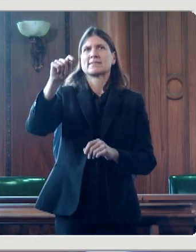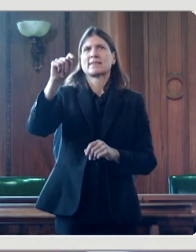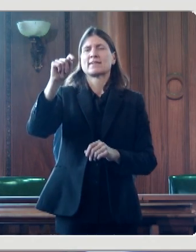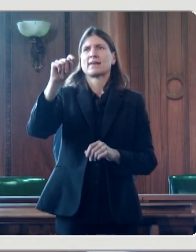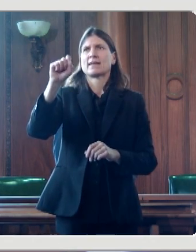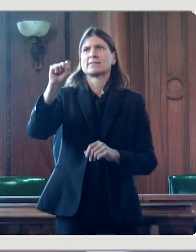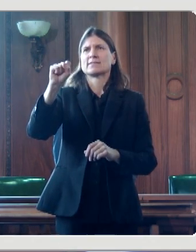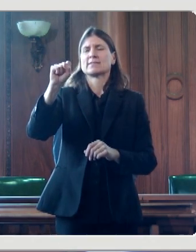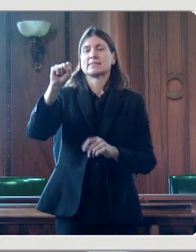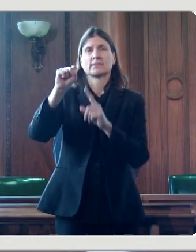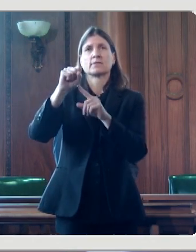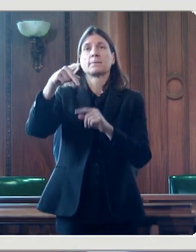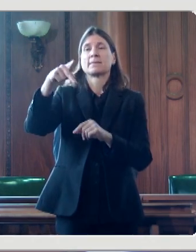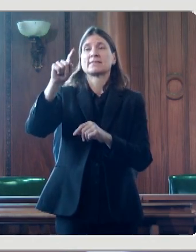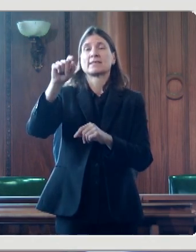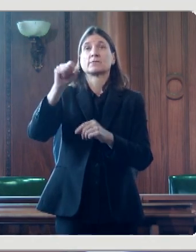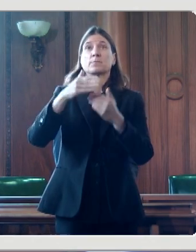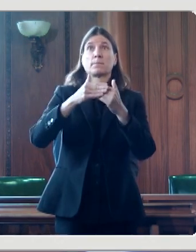that we can still do that.